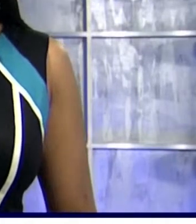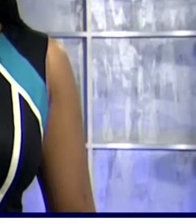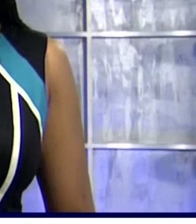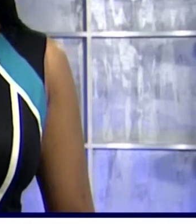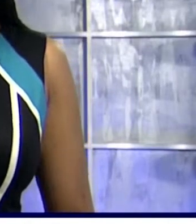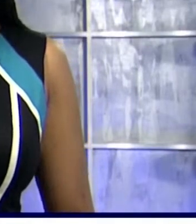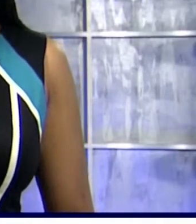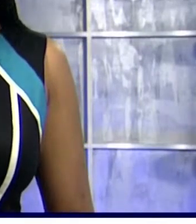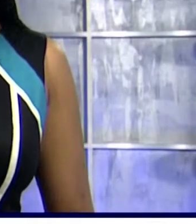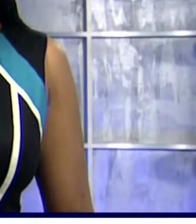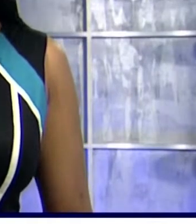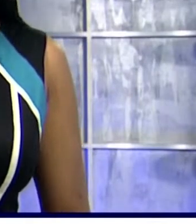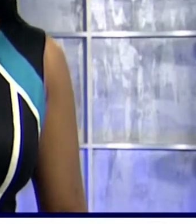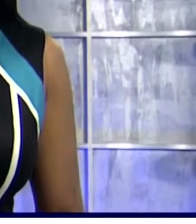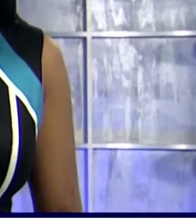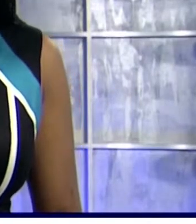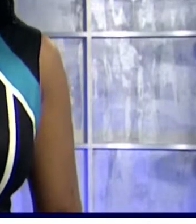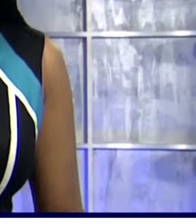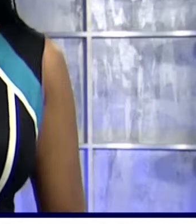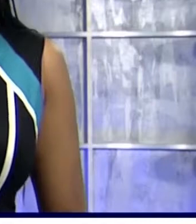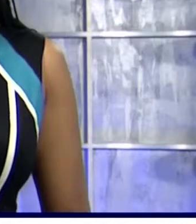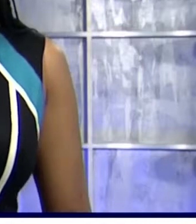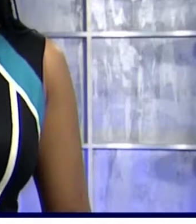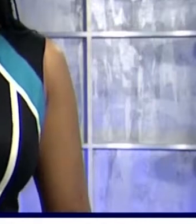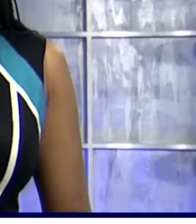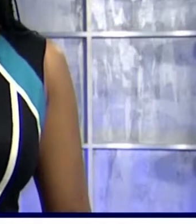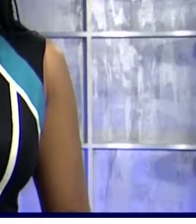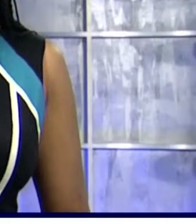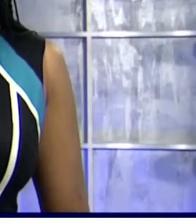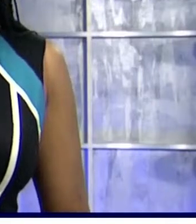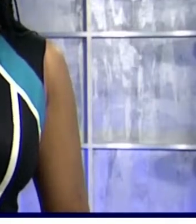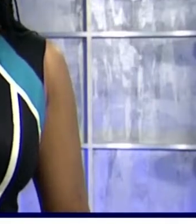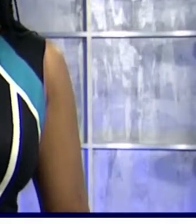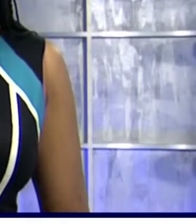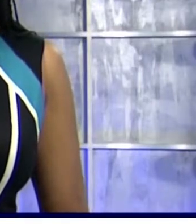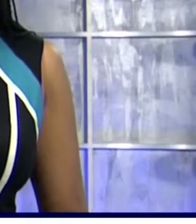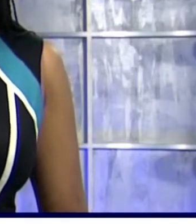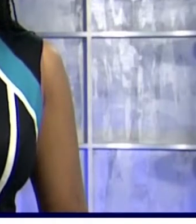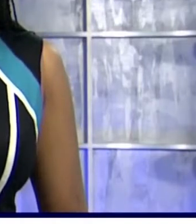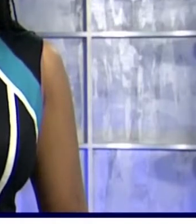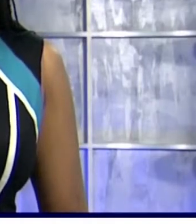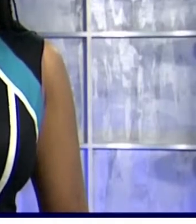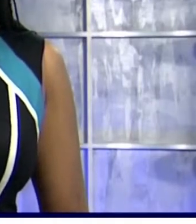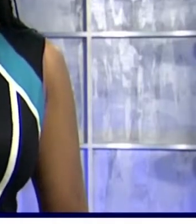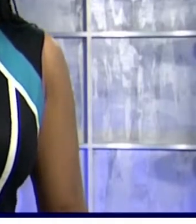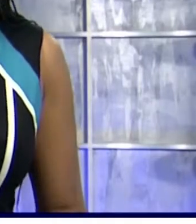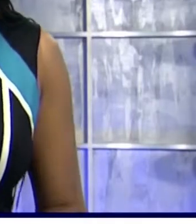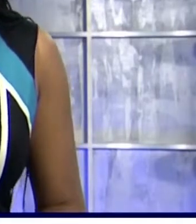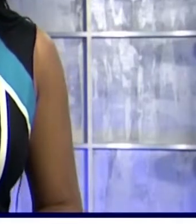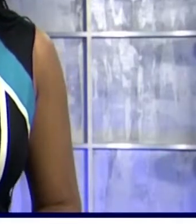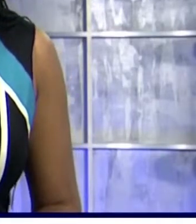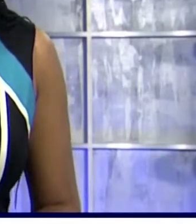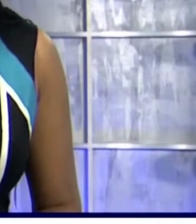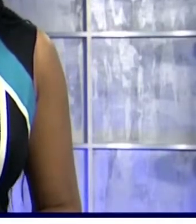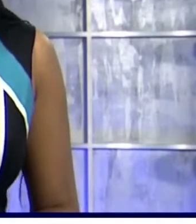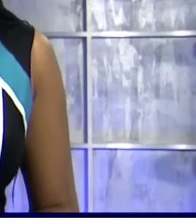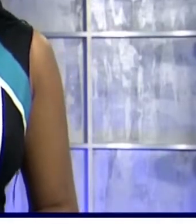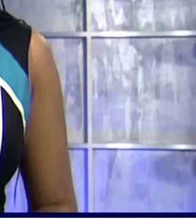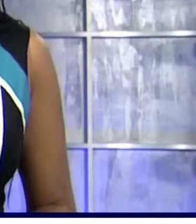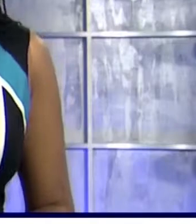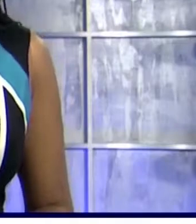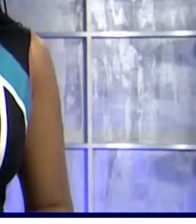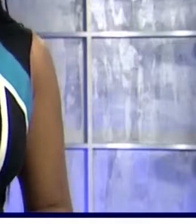better system to deal with domestic violence. And in sports, the BDF sports program lifts the BFA